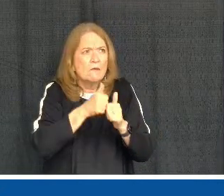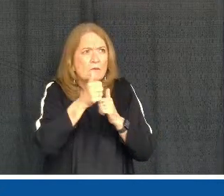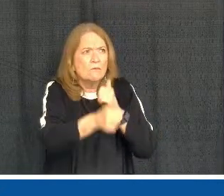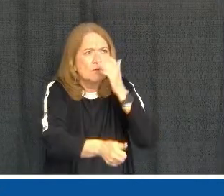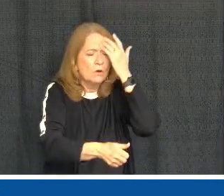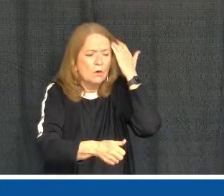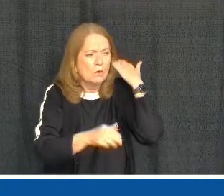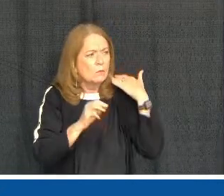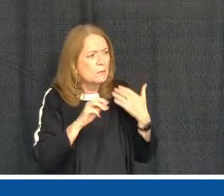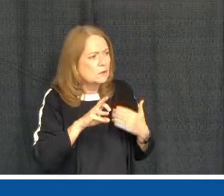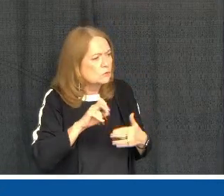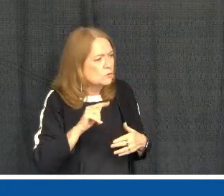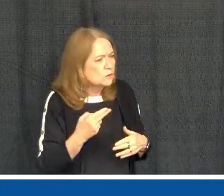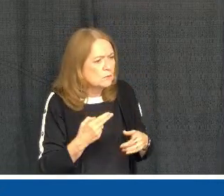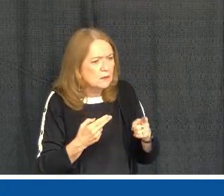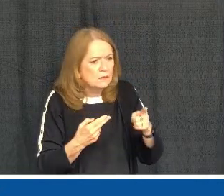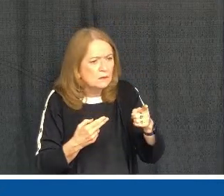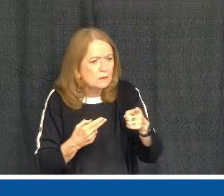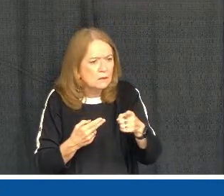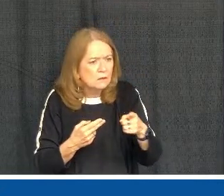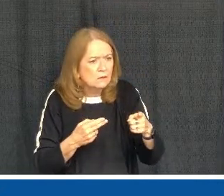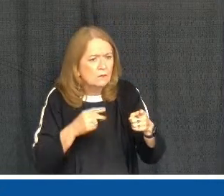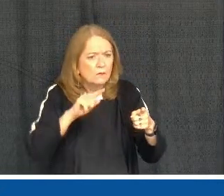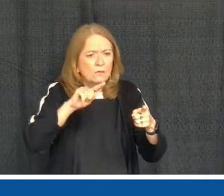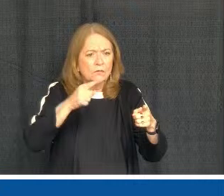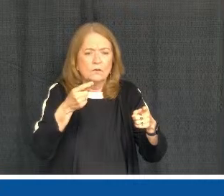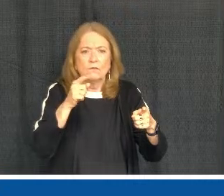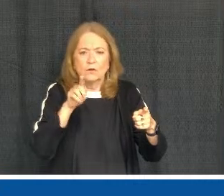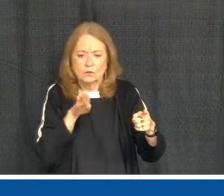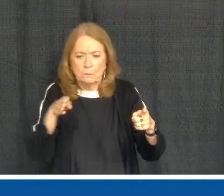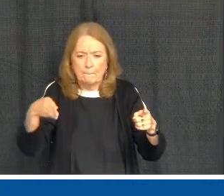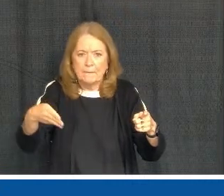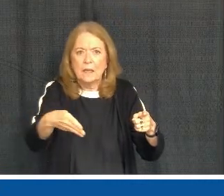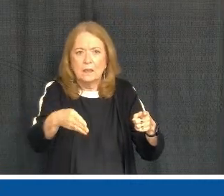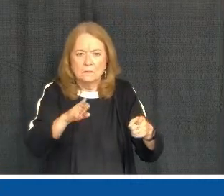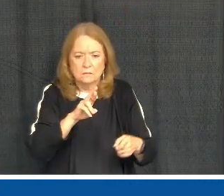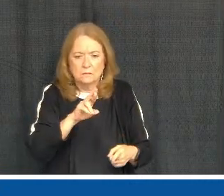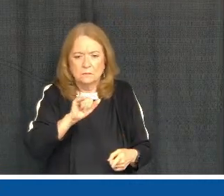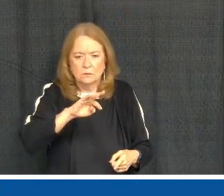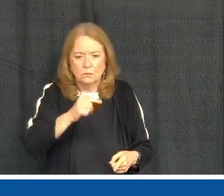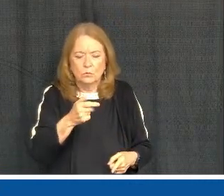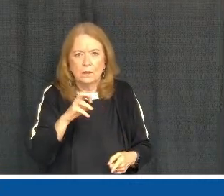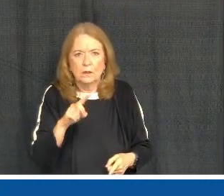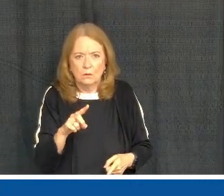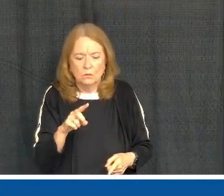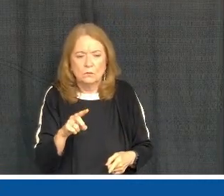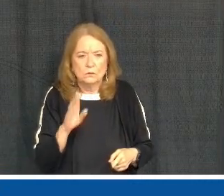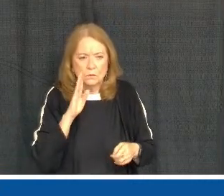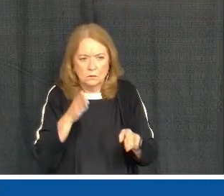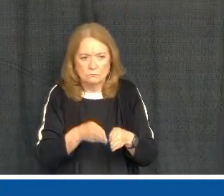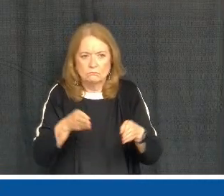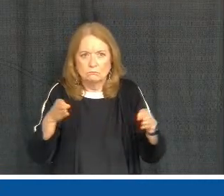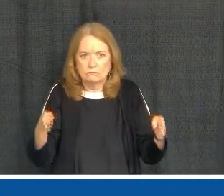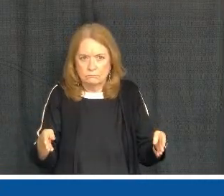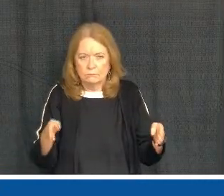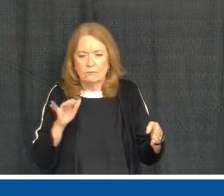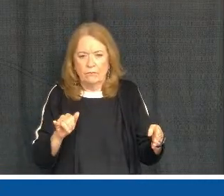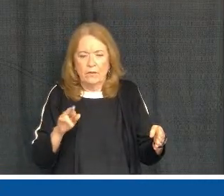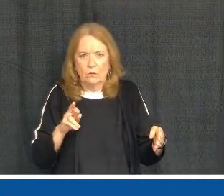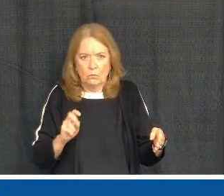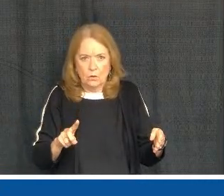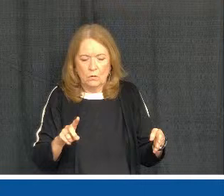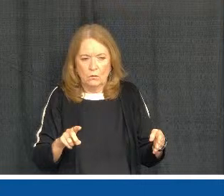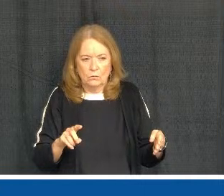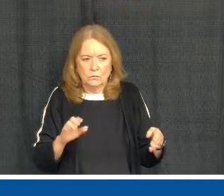Mr. Smith. Pardon? The first bend as far as the first phase, but as far as road improvements, overall,